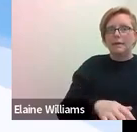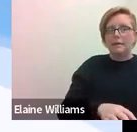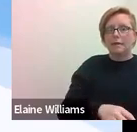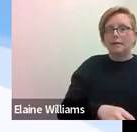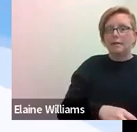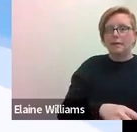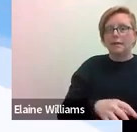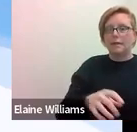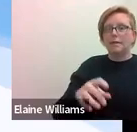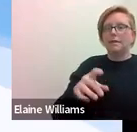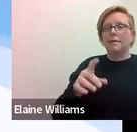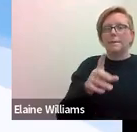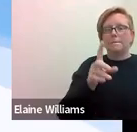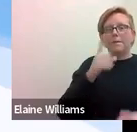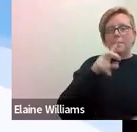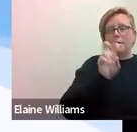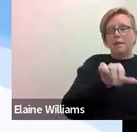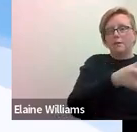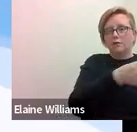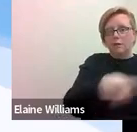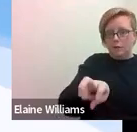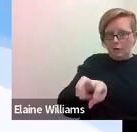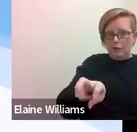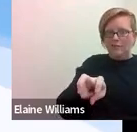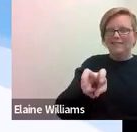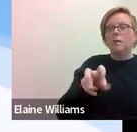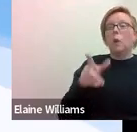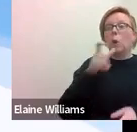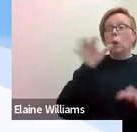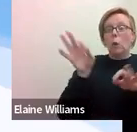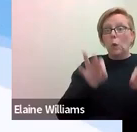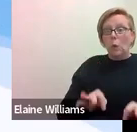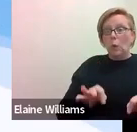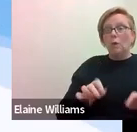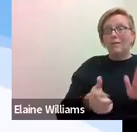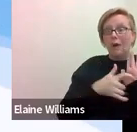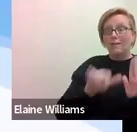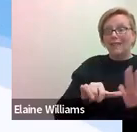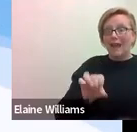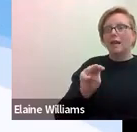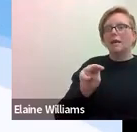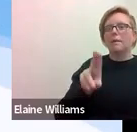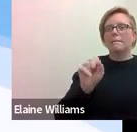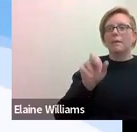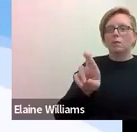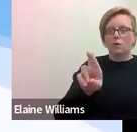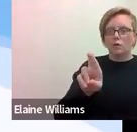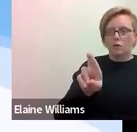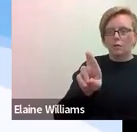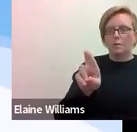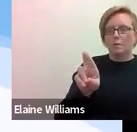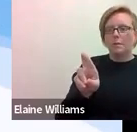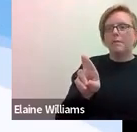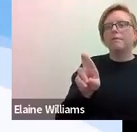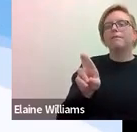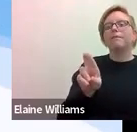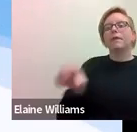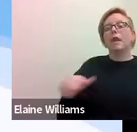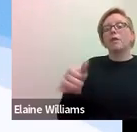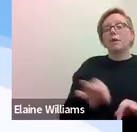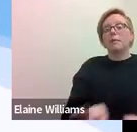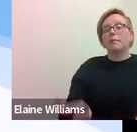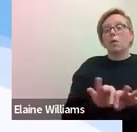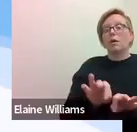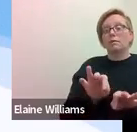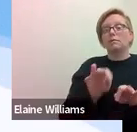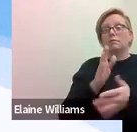transition from CDS to public school, and that's language from user. And the other important piece I think that sometimes doesn't happen is that all